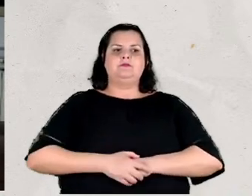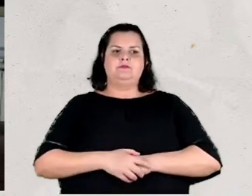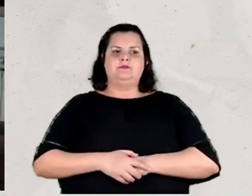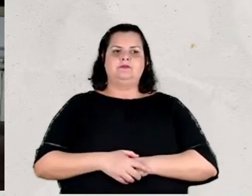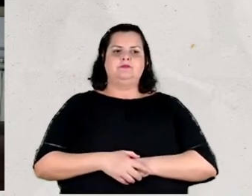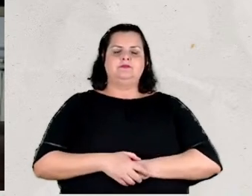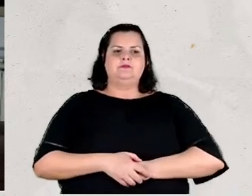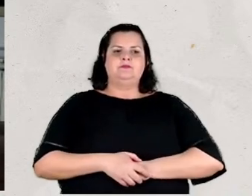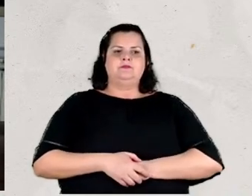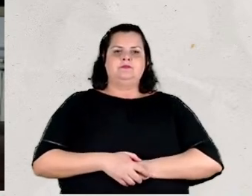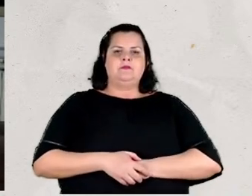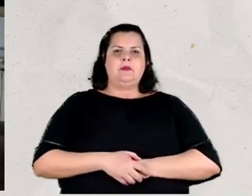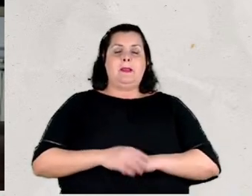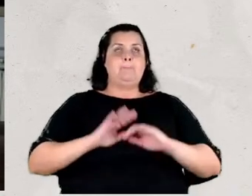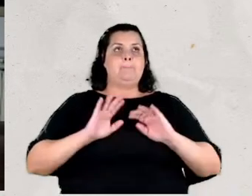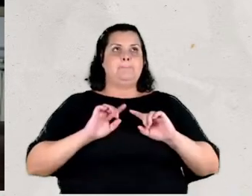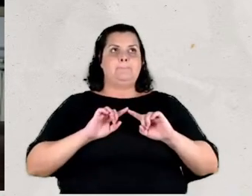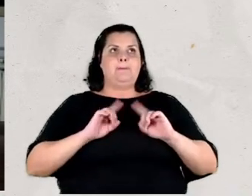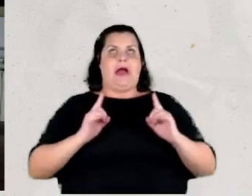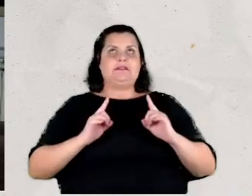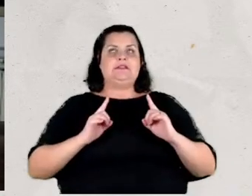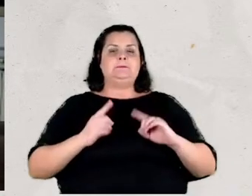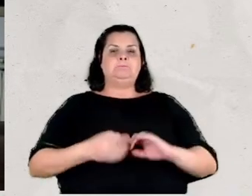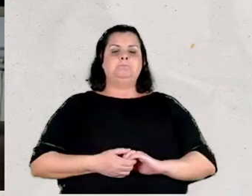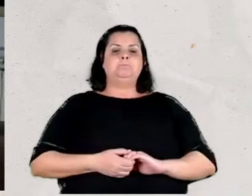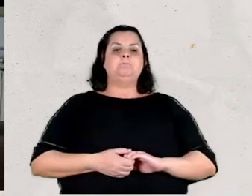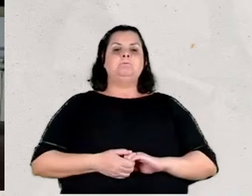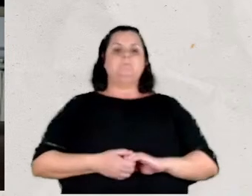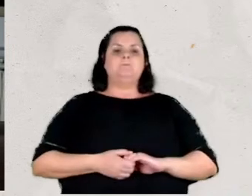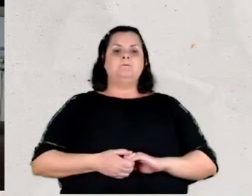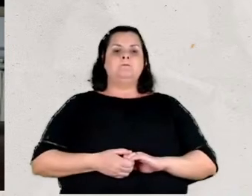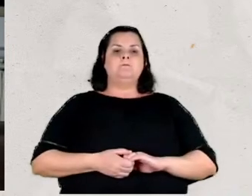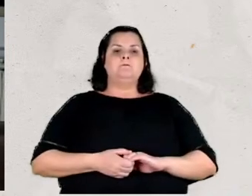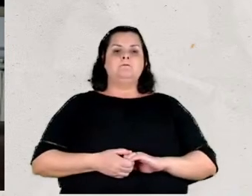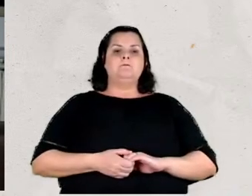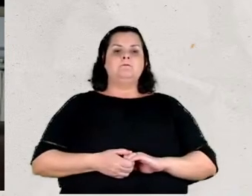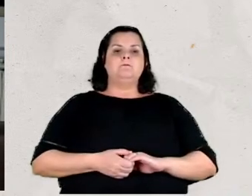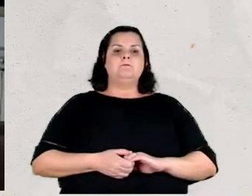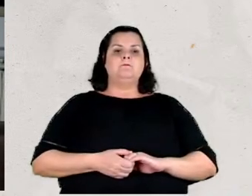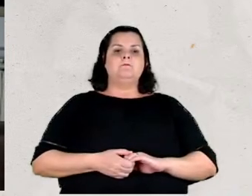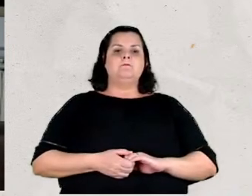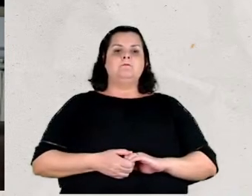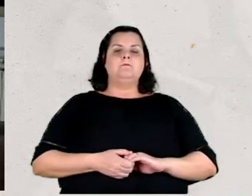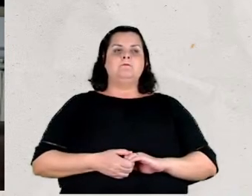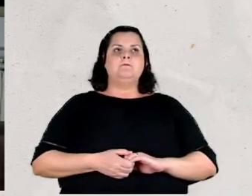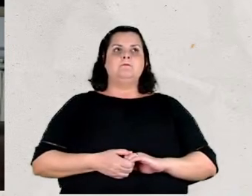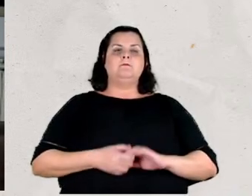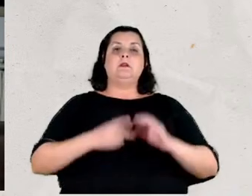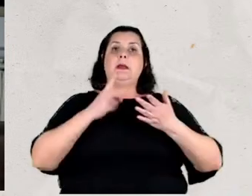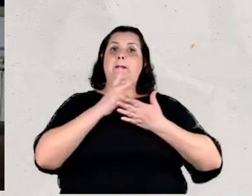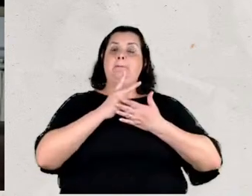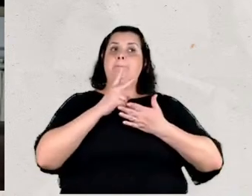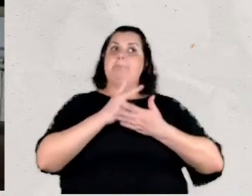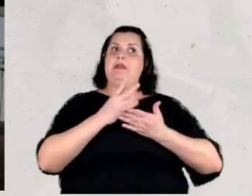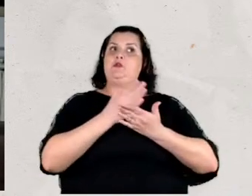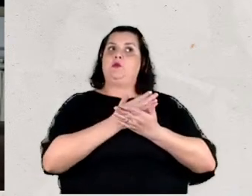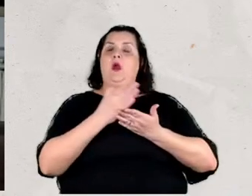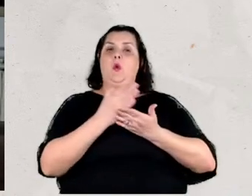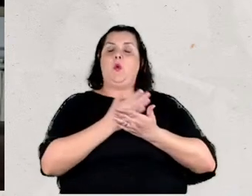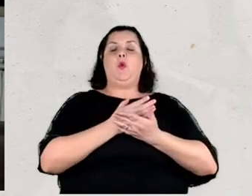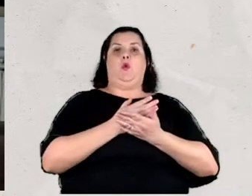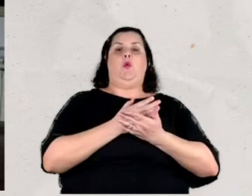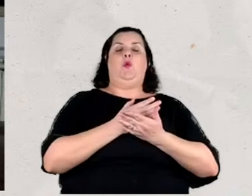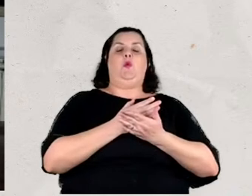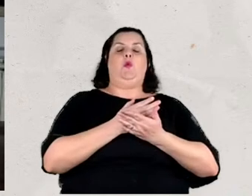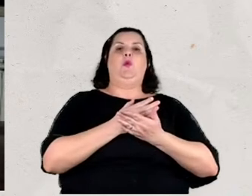even a few parliamentary seats will shift from the right to the center. And if that happens, then Netanyahu will